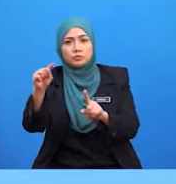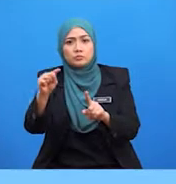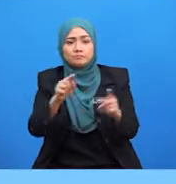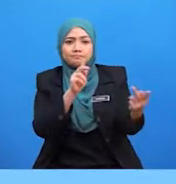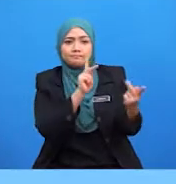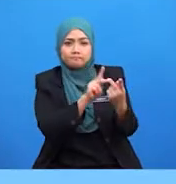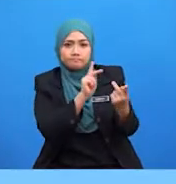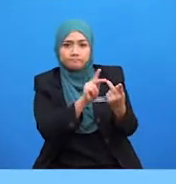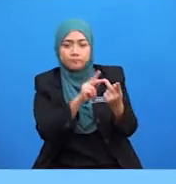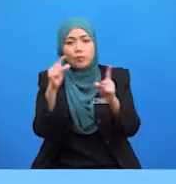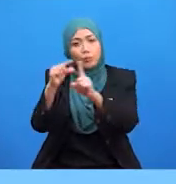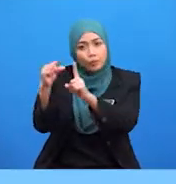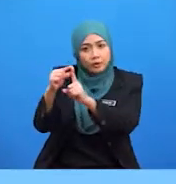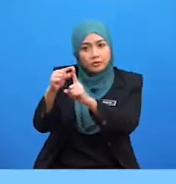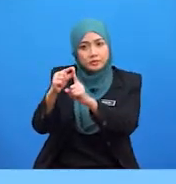in size.